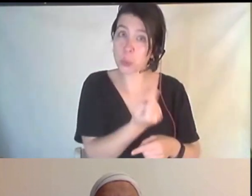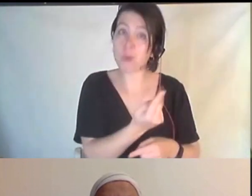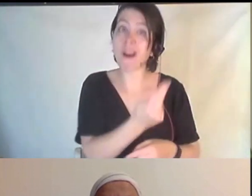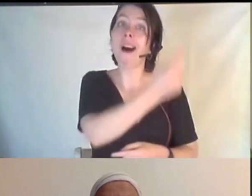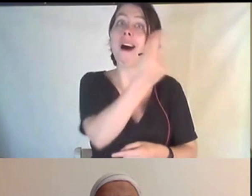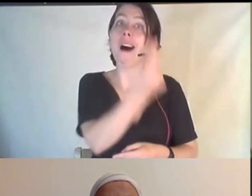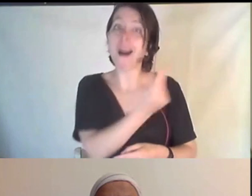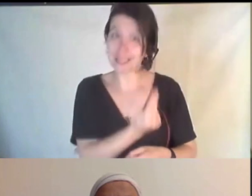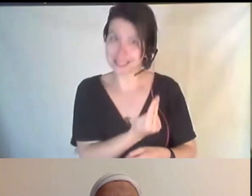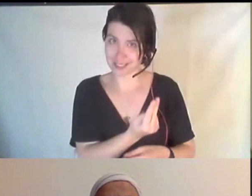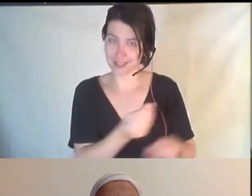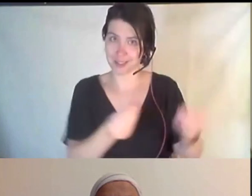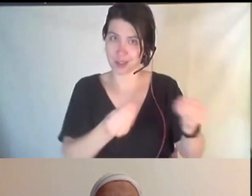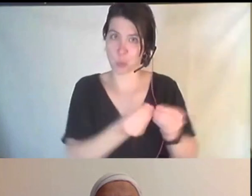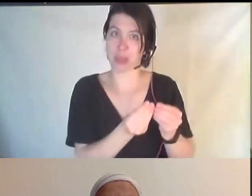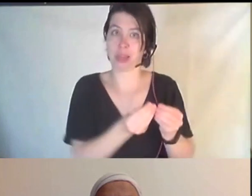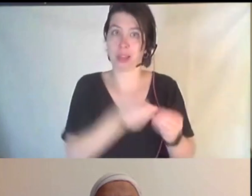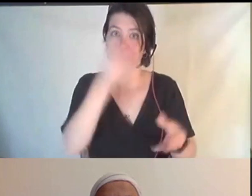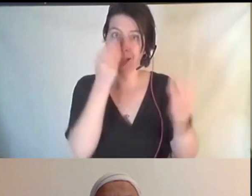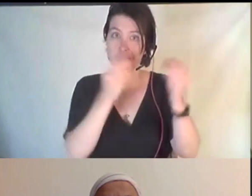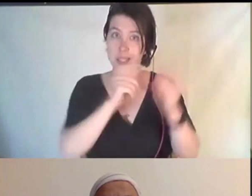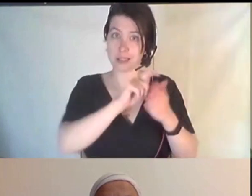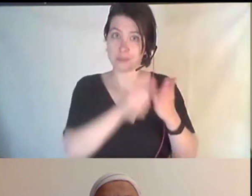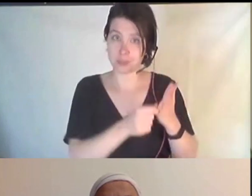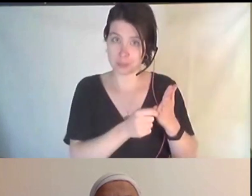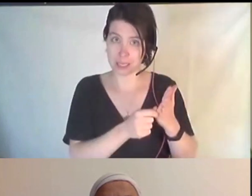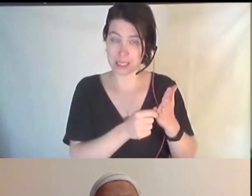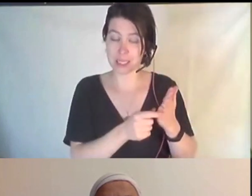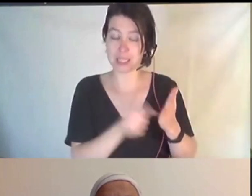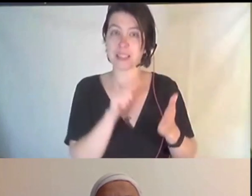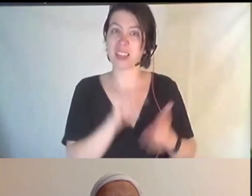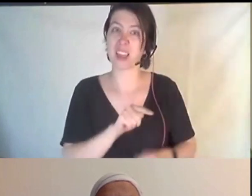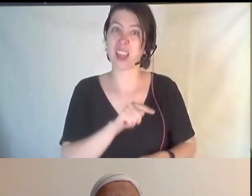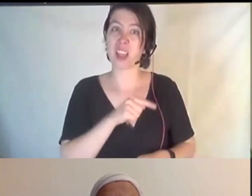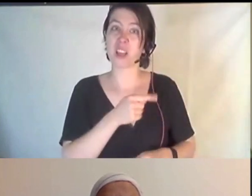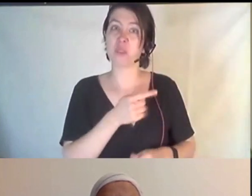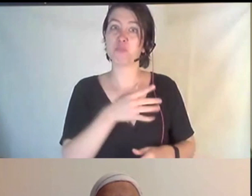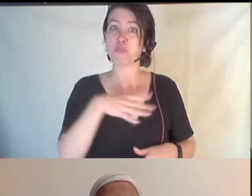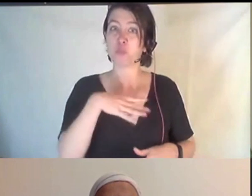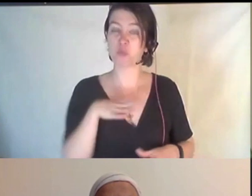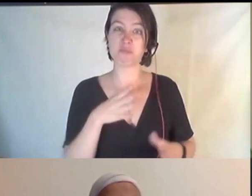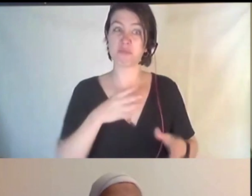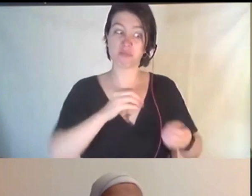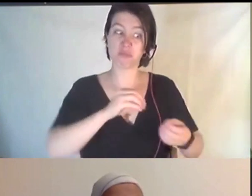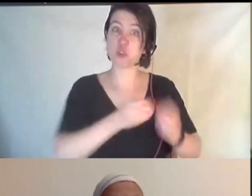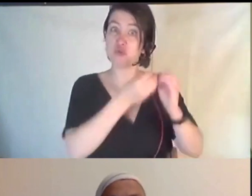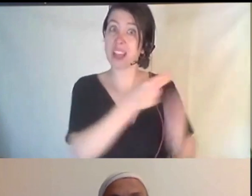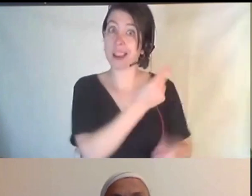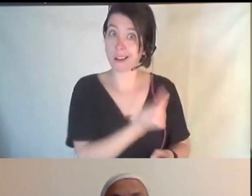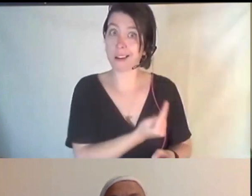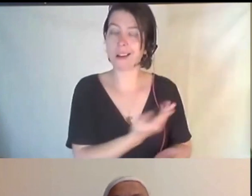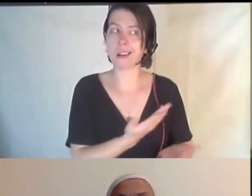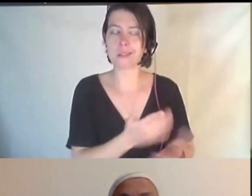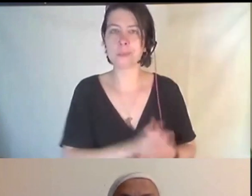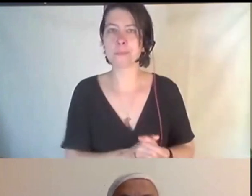develop professional practices. Obviously, there's a therapeutic element to doing art, and that happens for